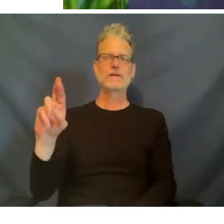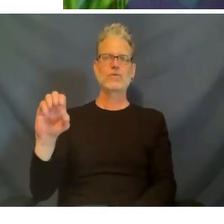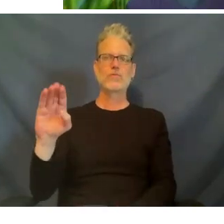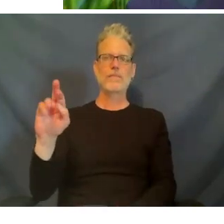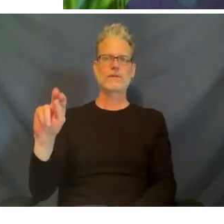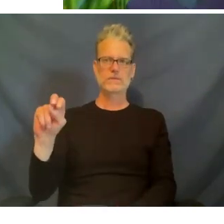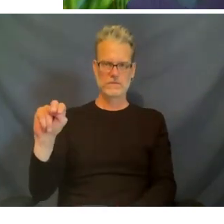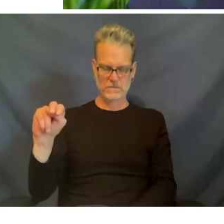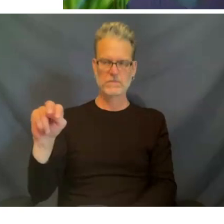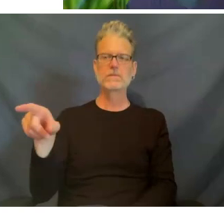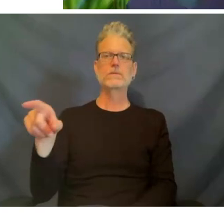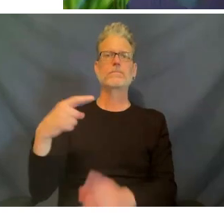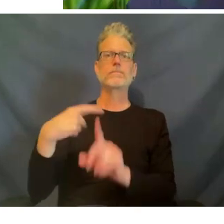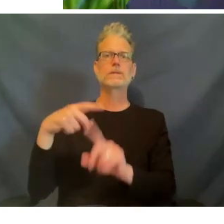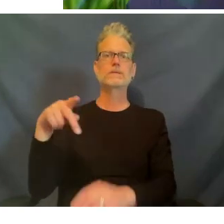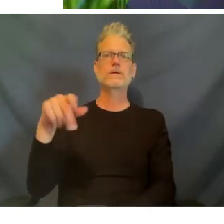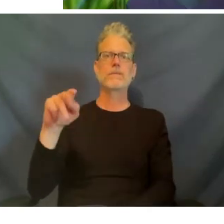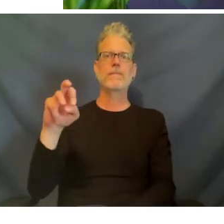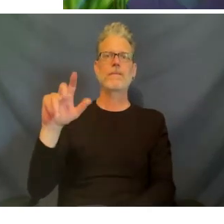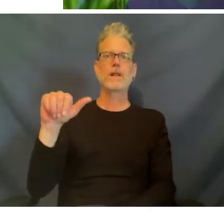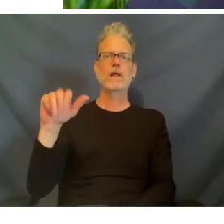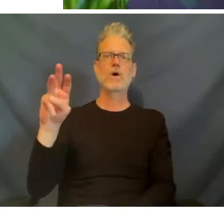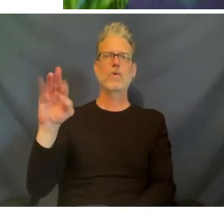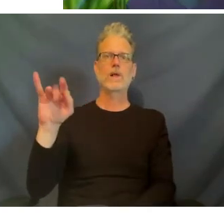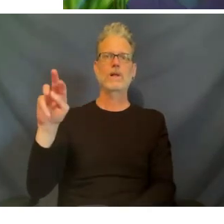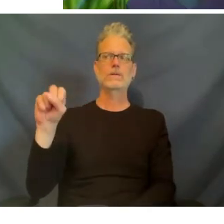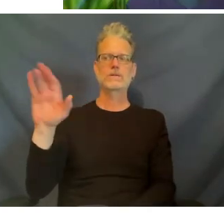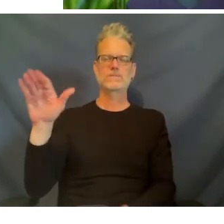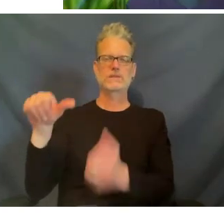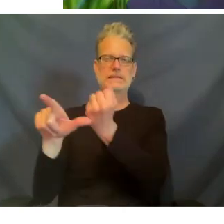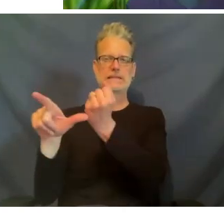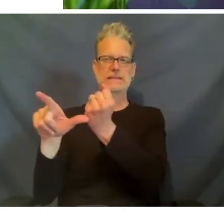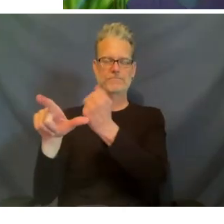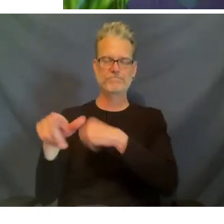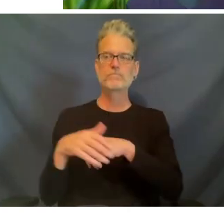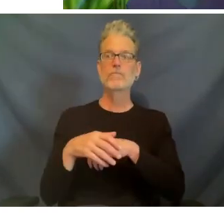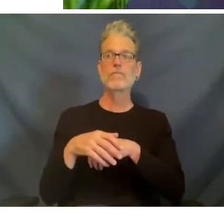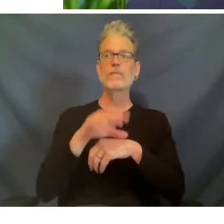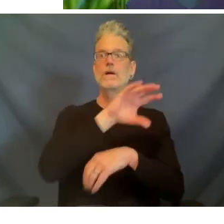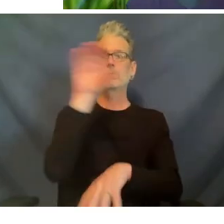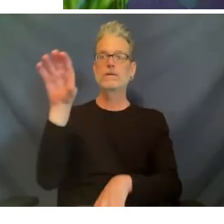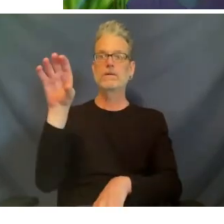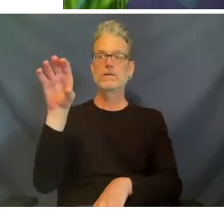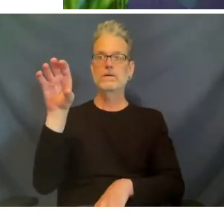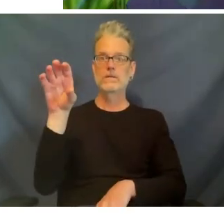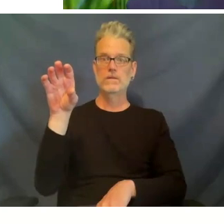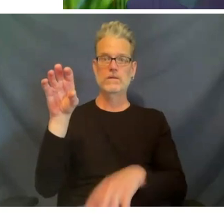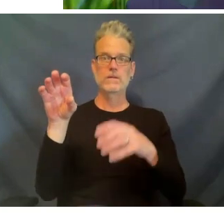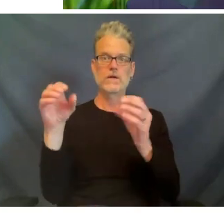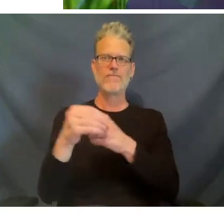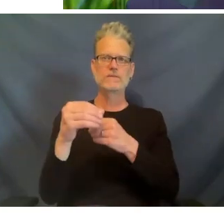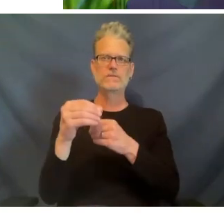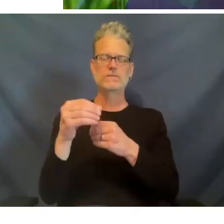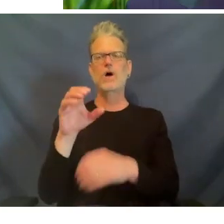by Pamela Williams as his executive assistant. The next section of the Office of Tribal Relations,